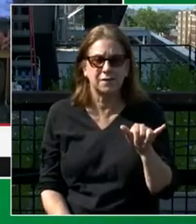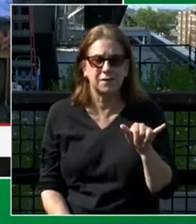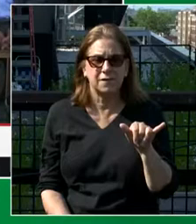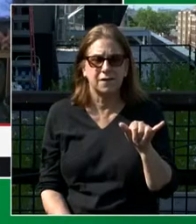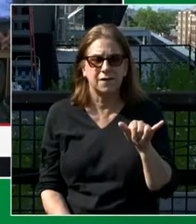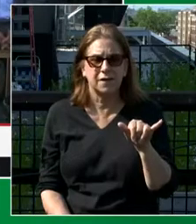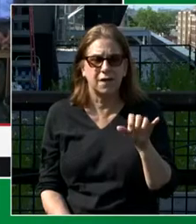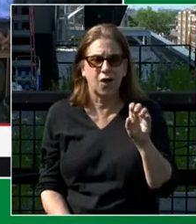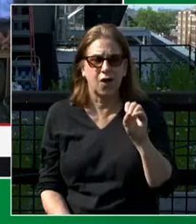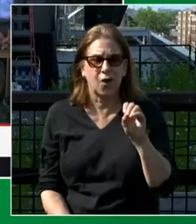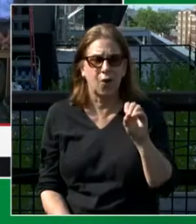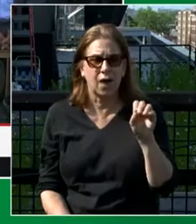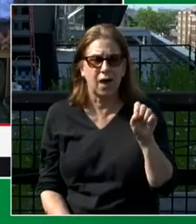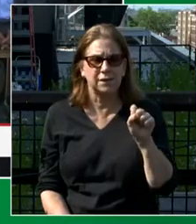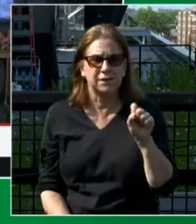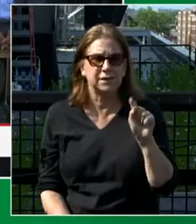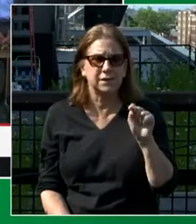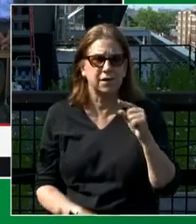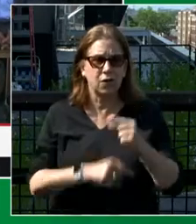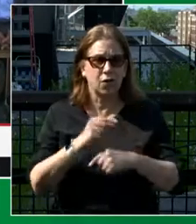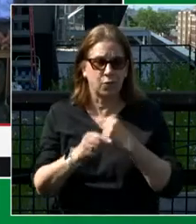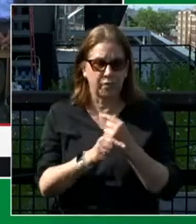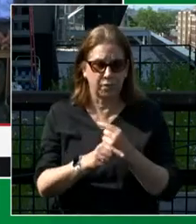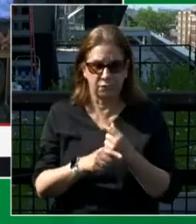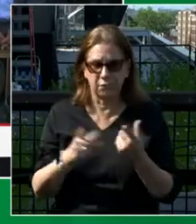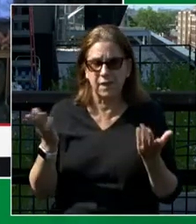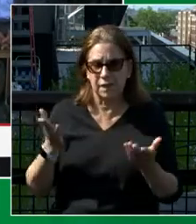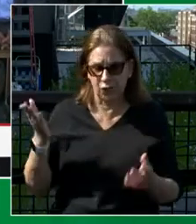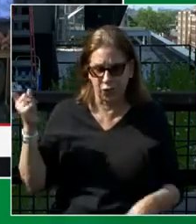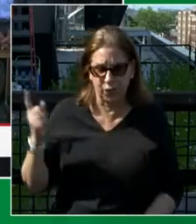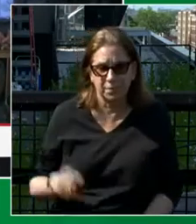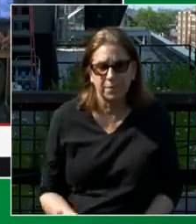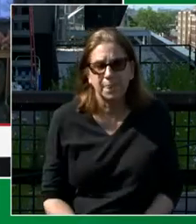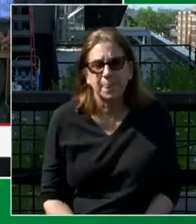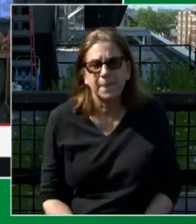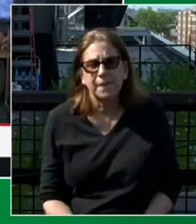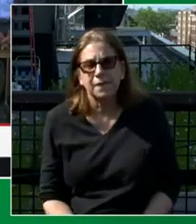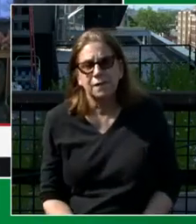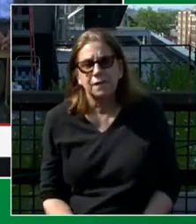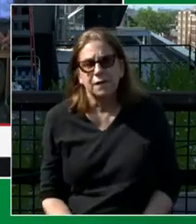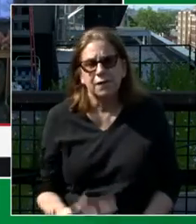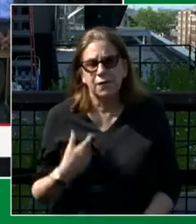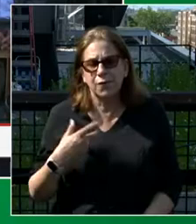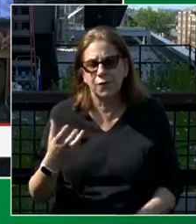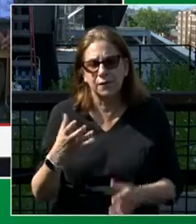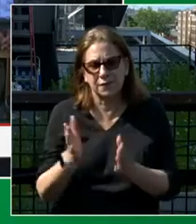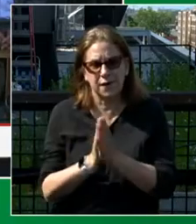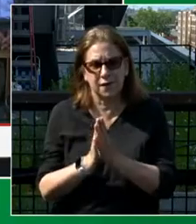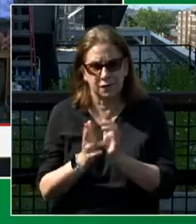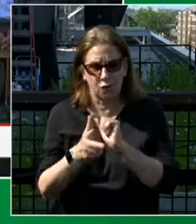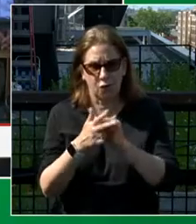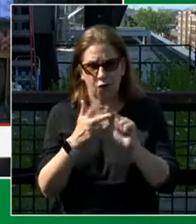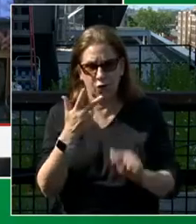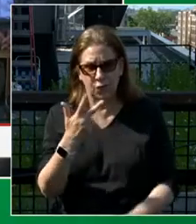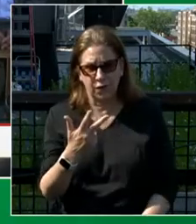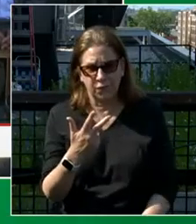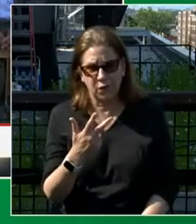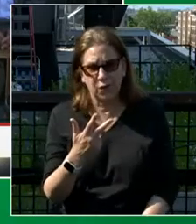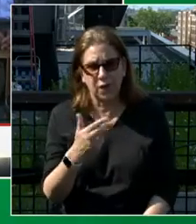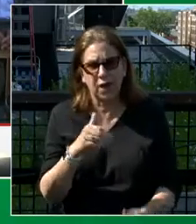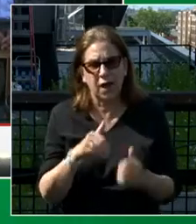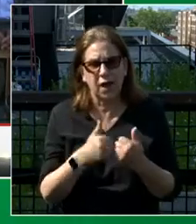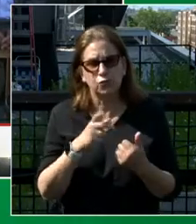Global. And so we wanted to talk about how you all are approaching return to the office. So Sabangwe and I had